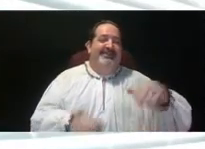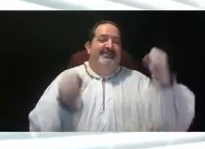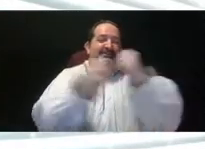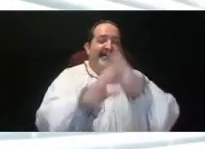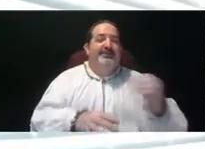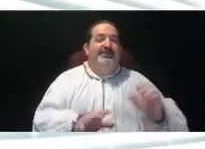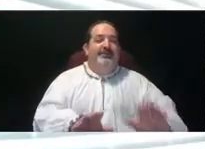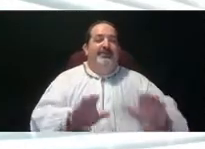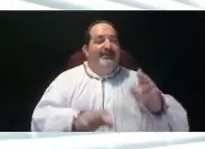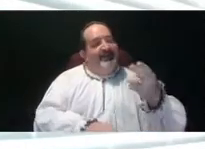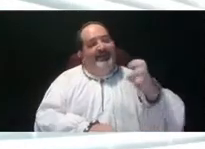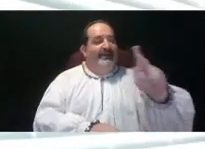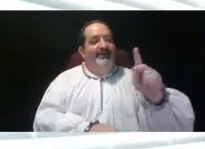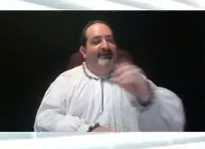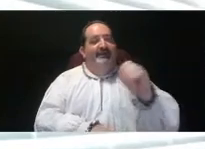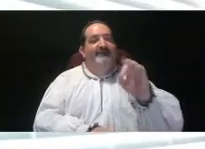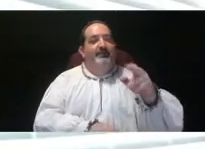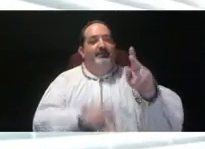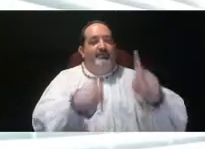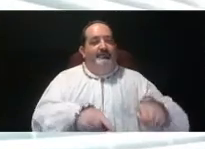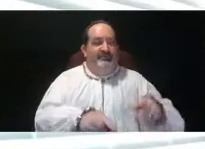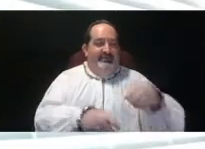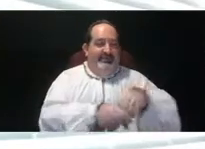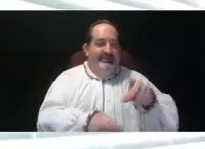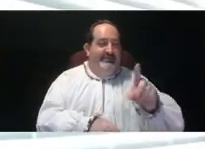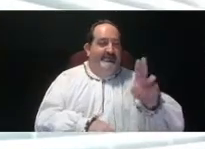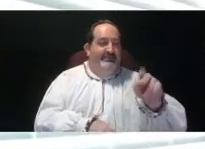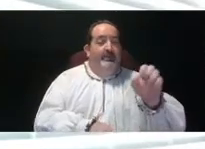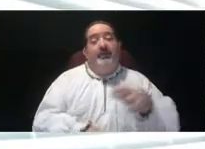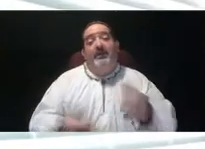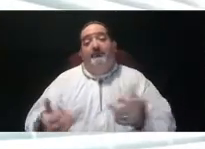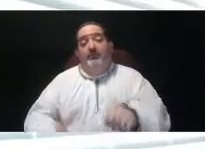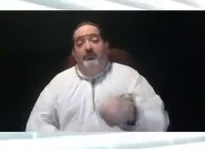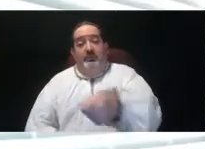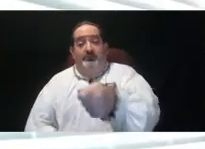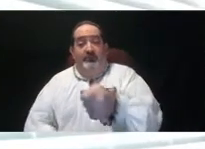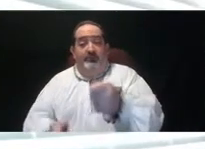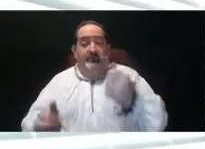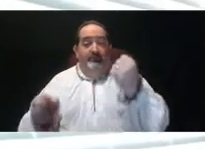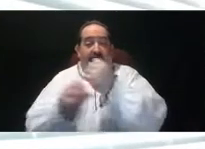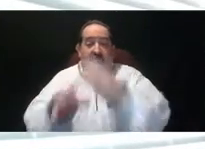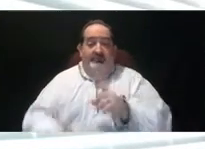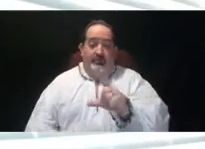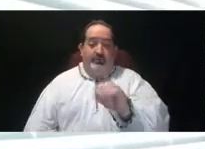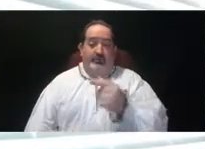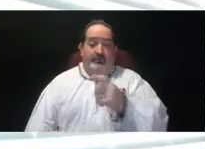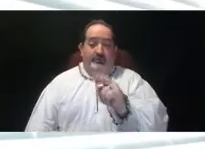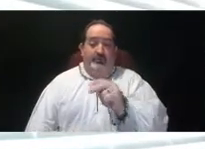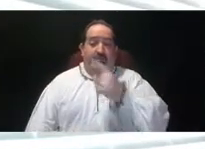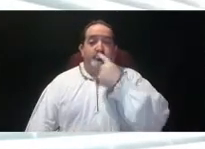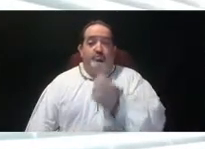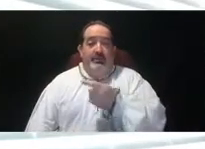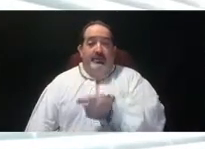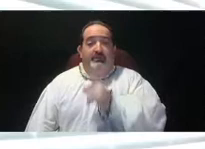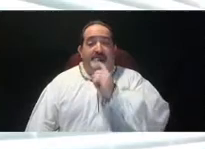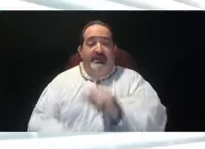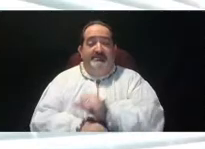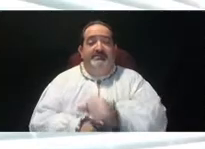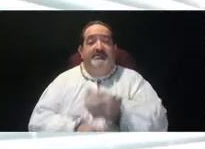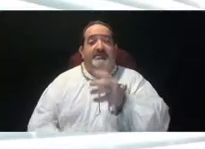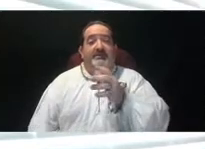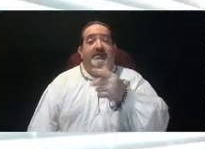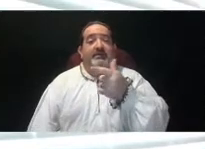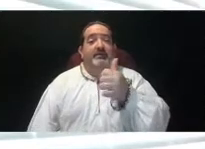have in Donor. And then for the Rapier Fighters, Logan the Red is actually the